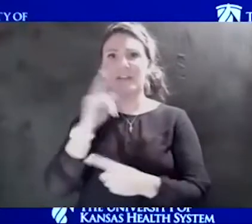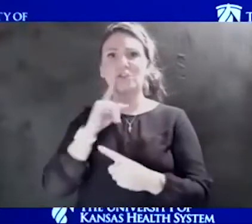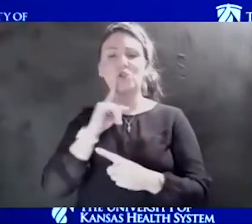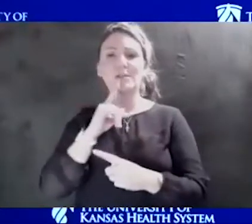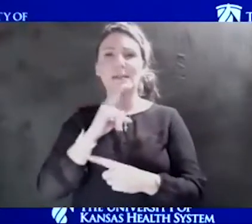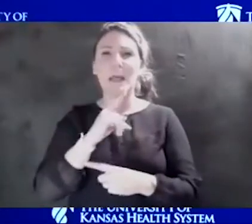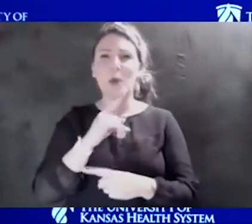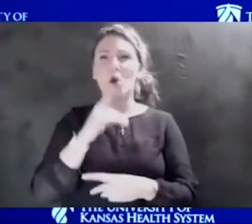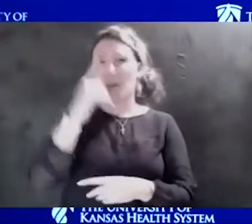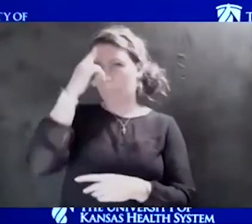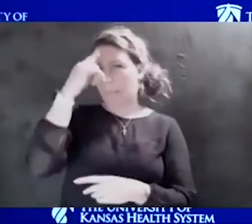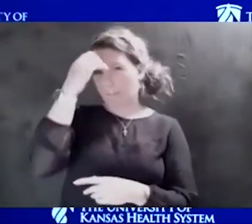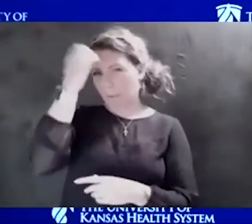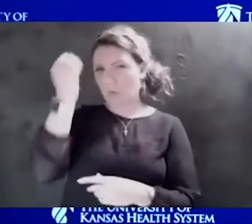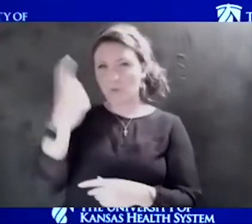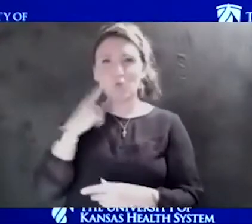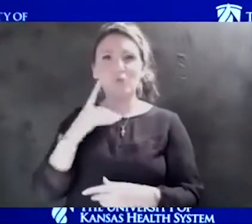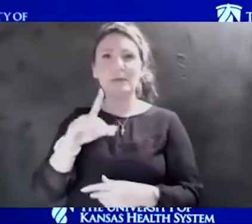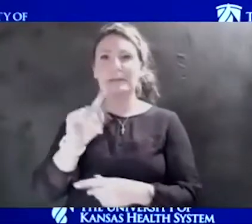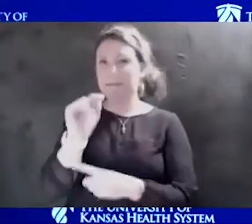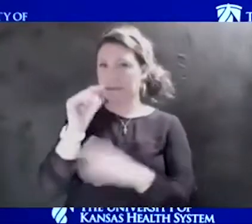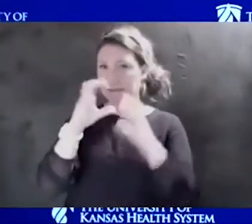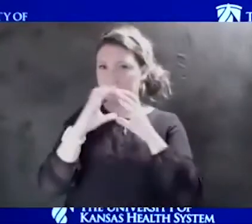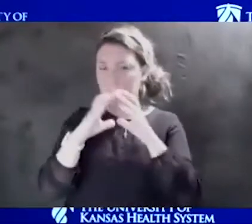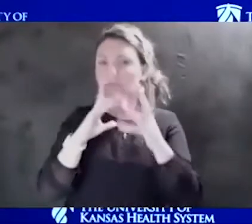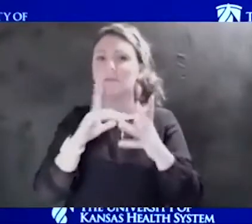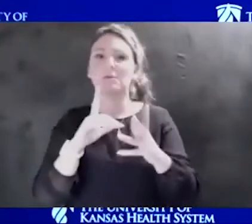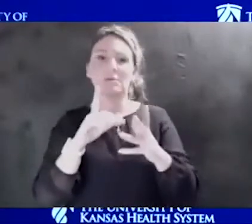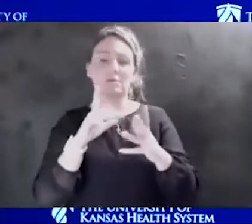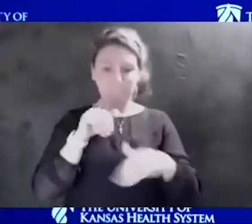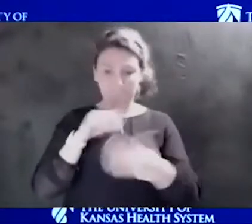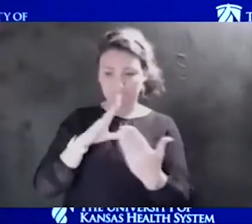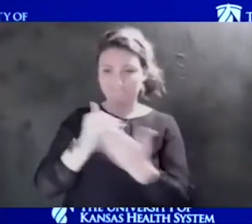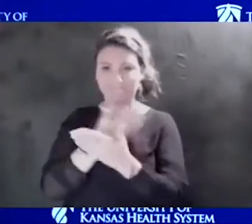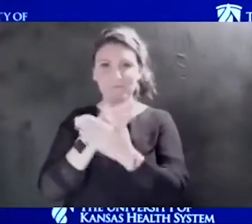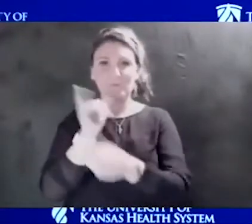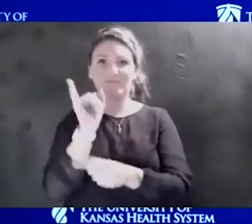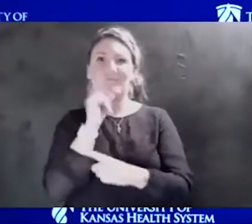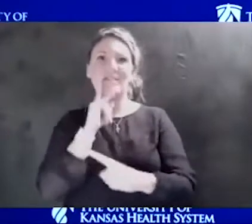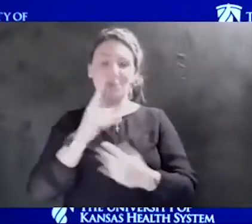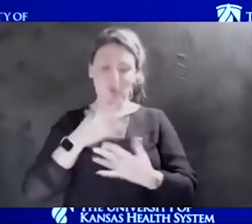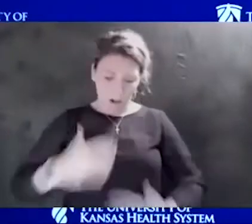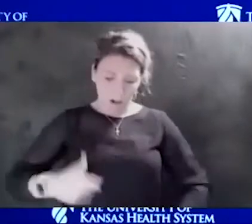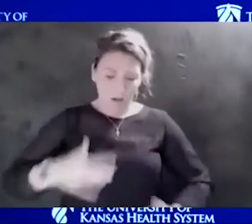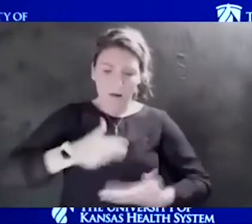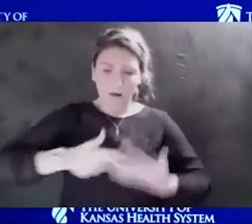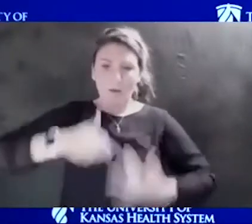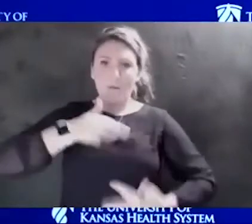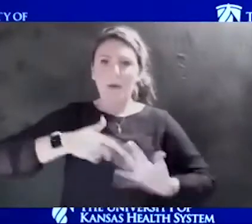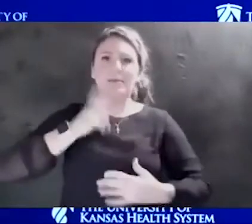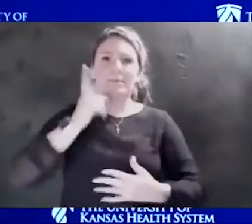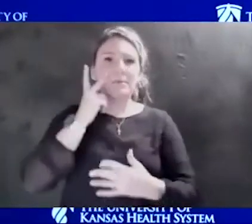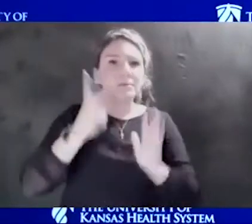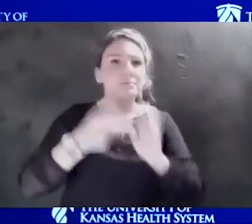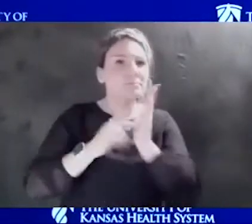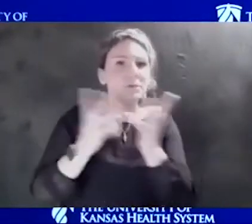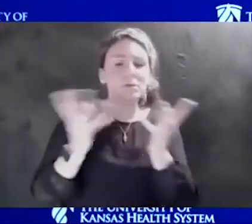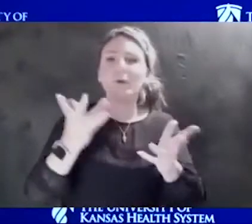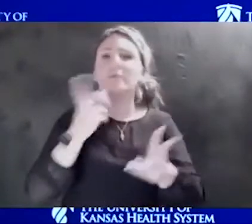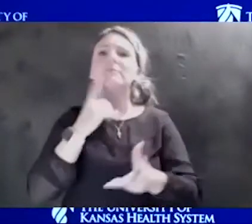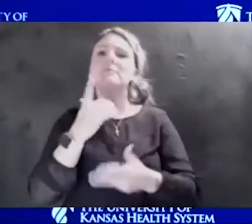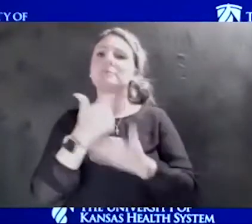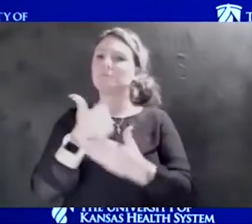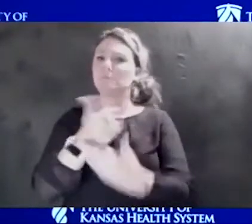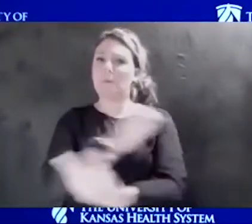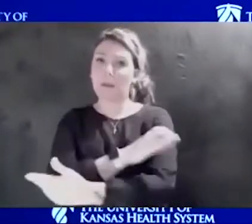help address any new infections as well. So we'll see what that means. Does it help clinically? I think we'd like to